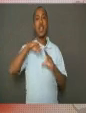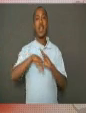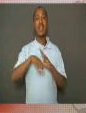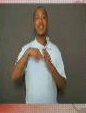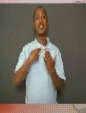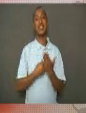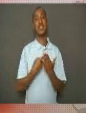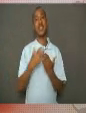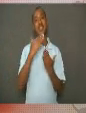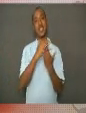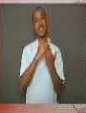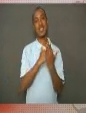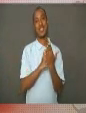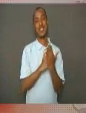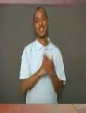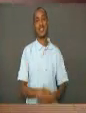this lesson.